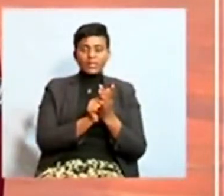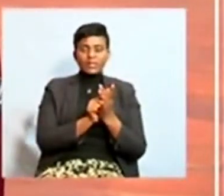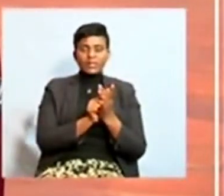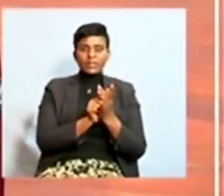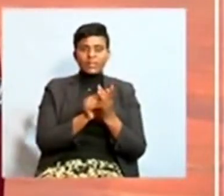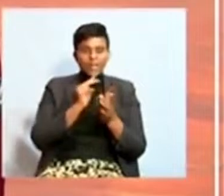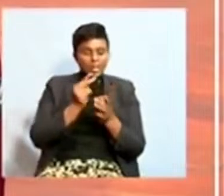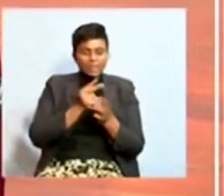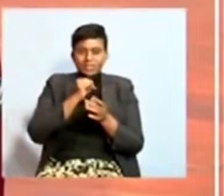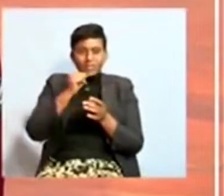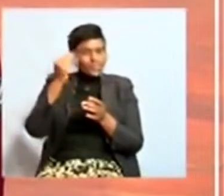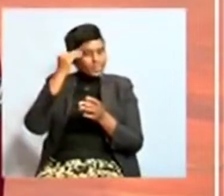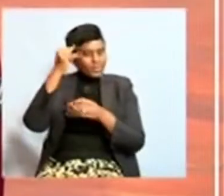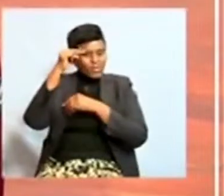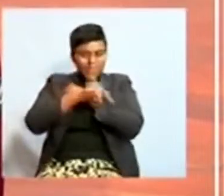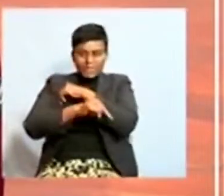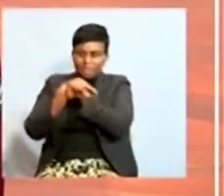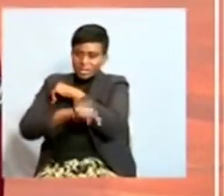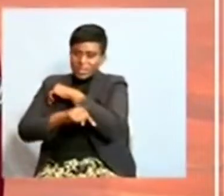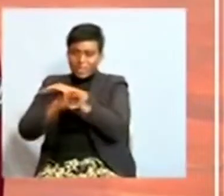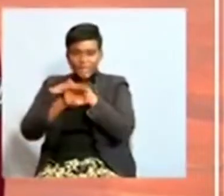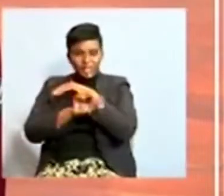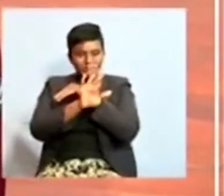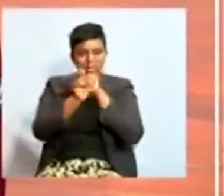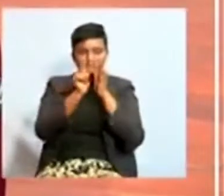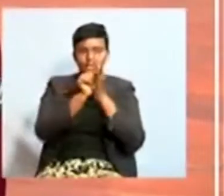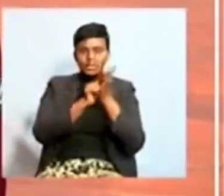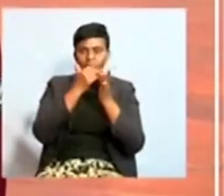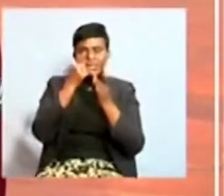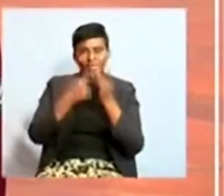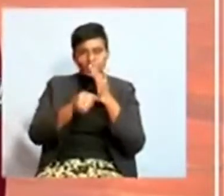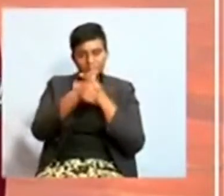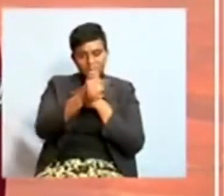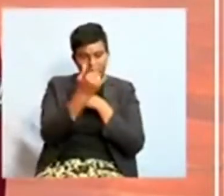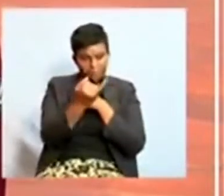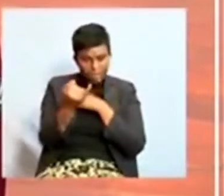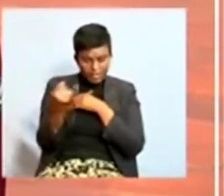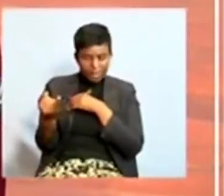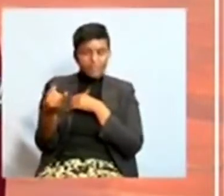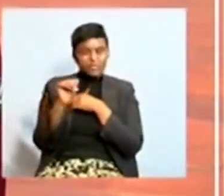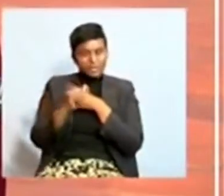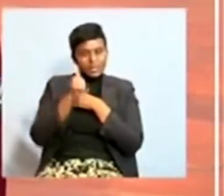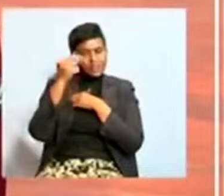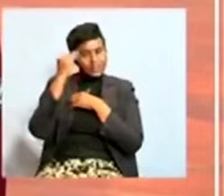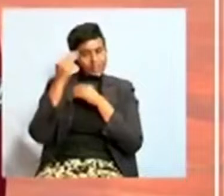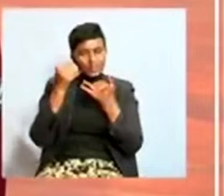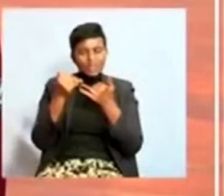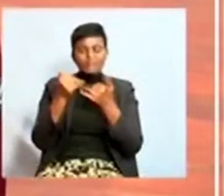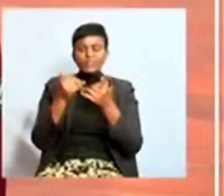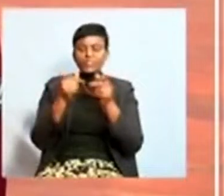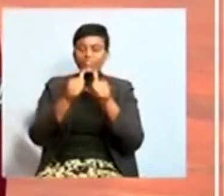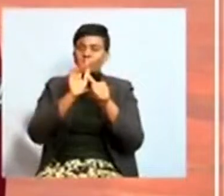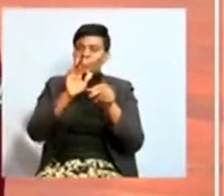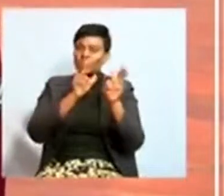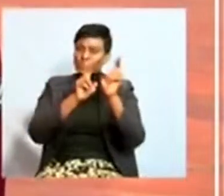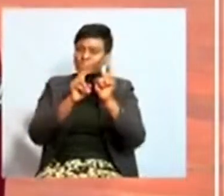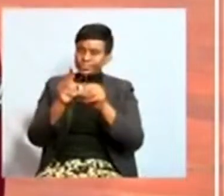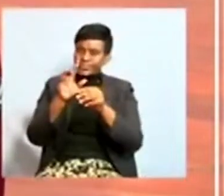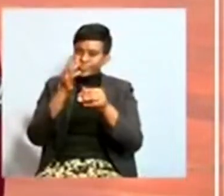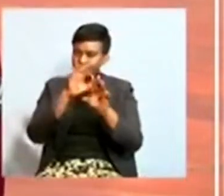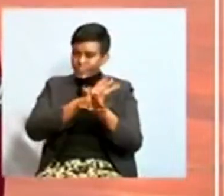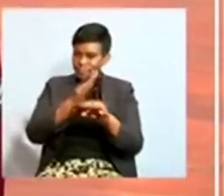as we will not know the details that are under legislative, we're supposed to itemize so that we know now. Going by your response just